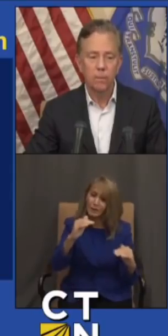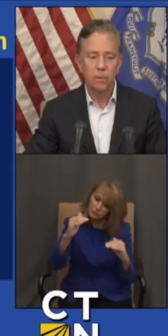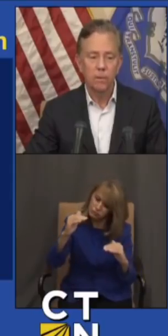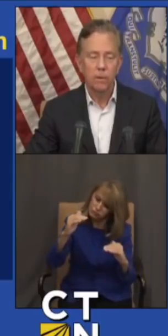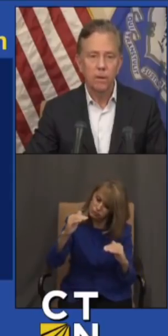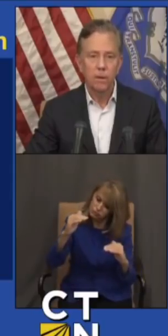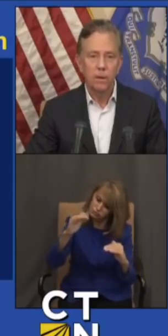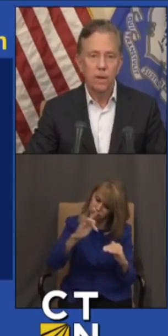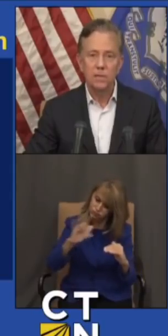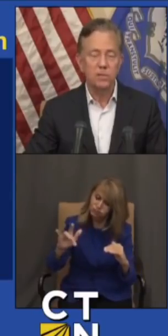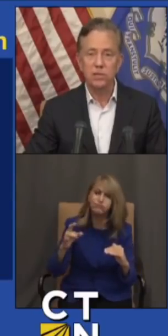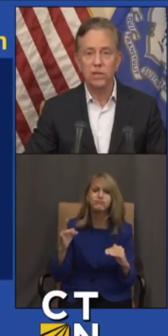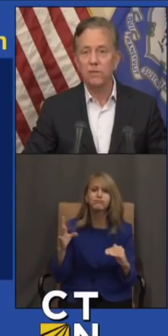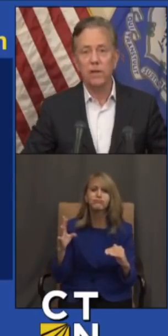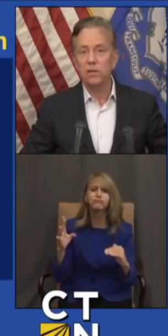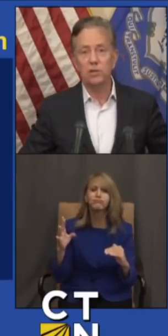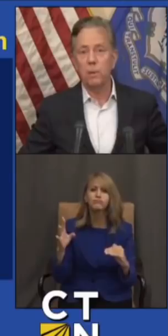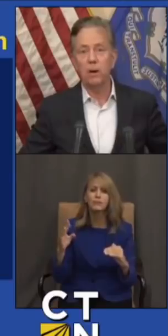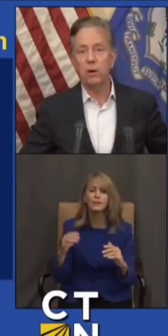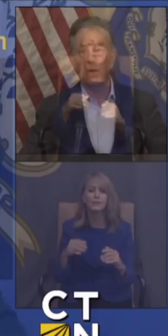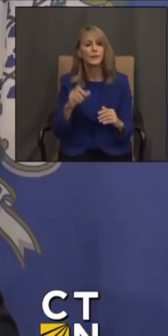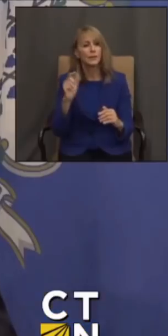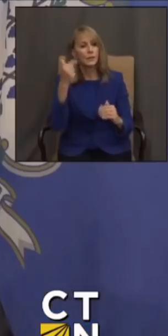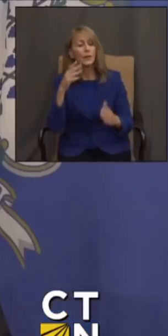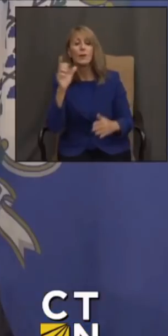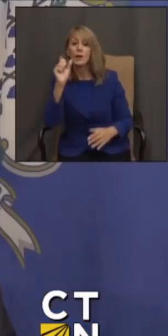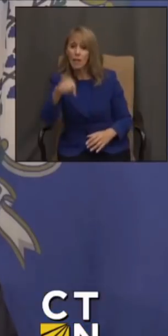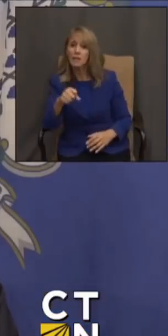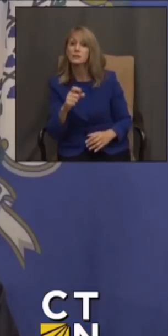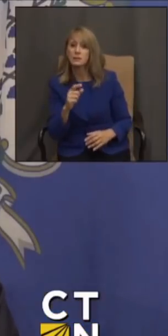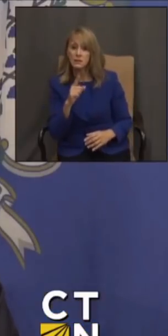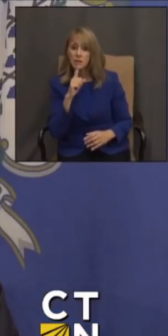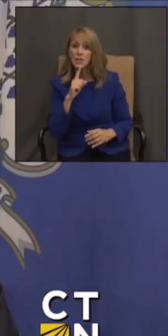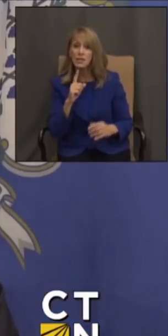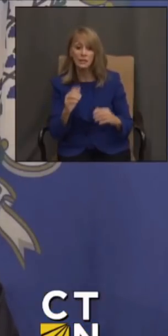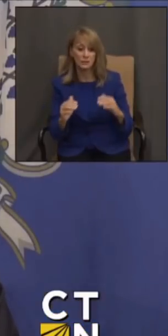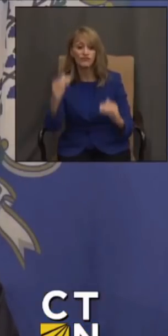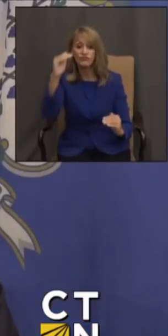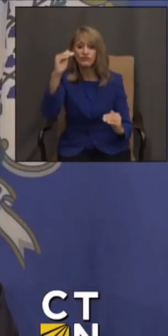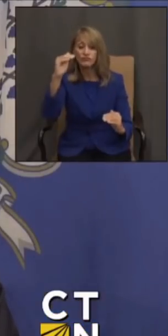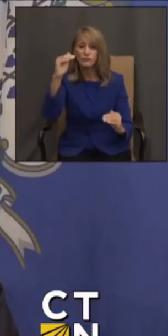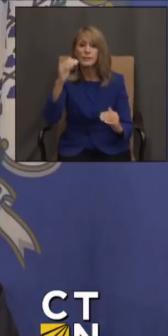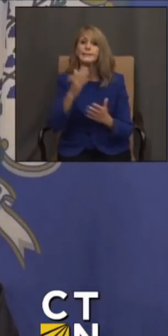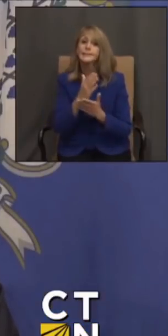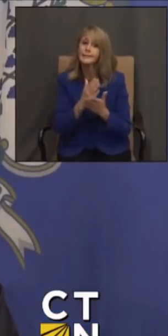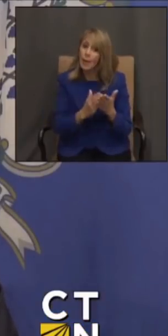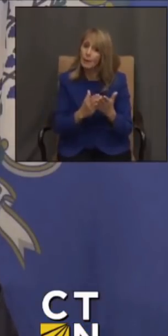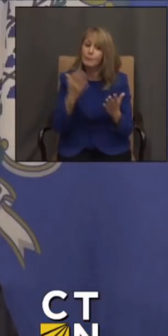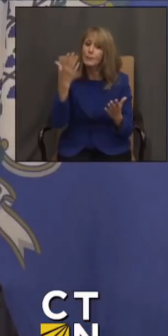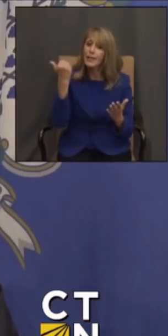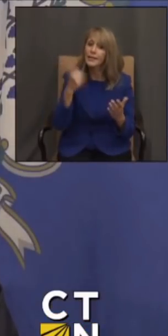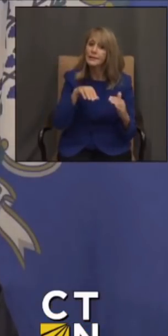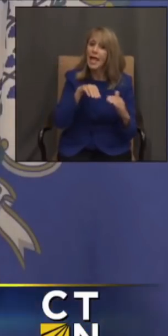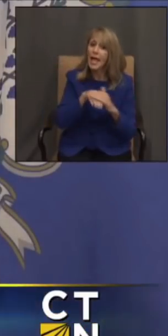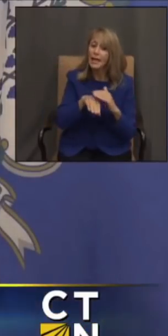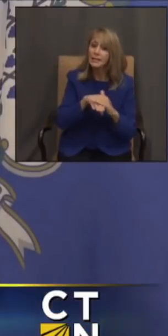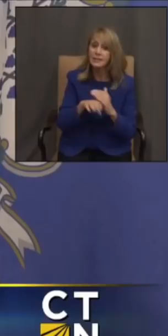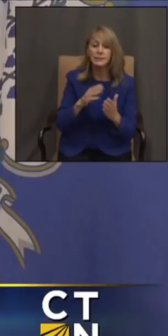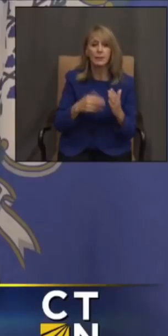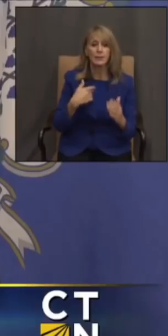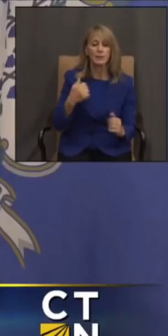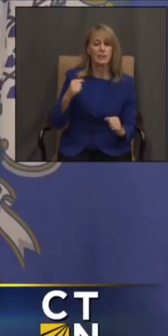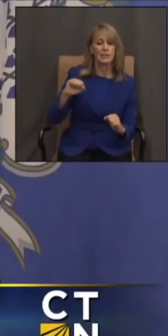disparity. It's a significant disparity, and some of that's related to access, Paul. Some of that is related to